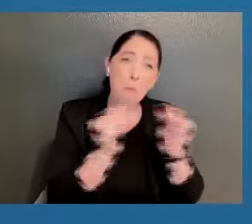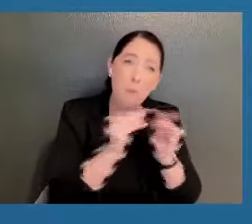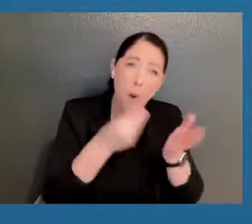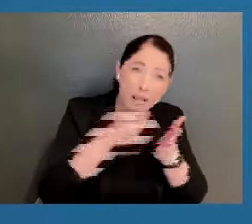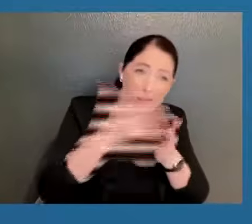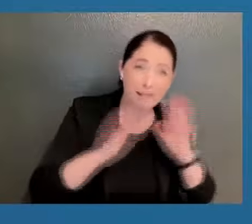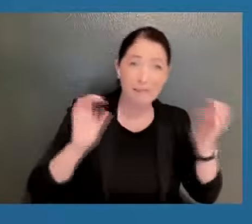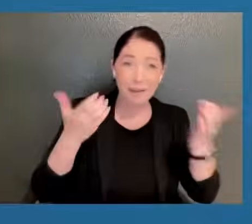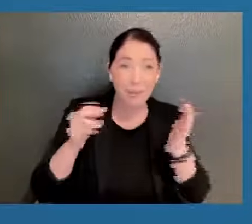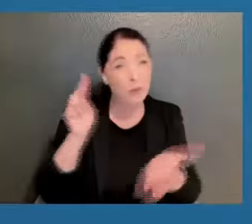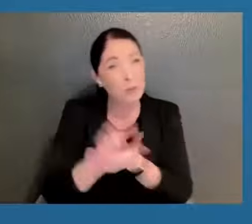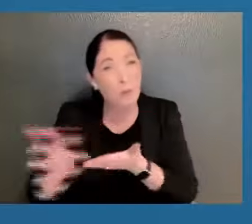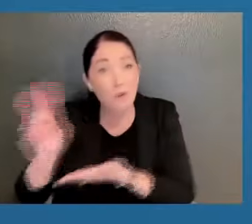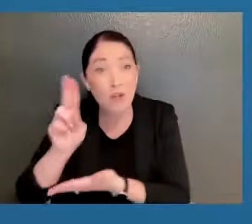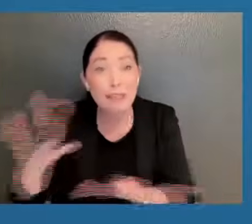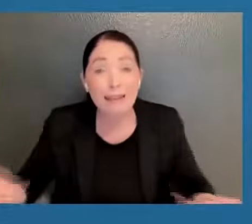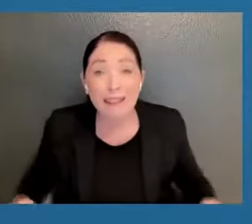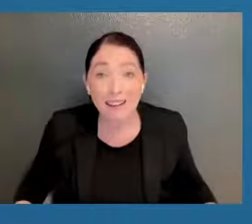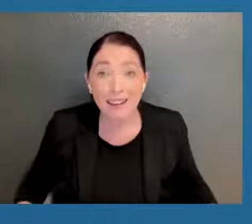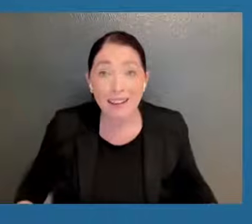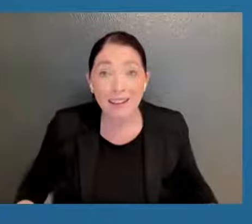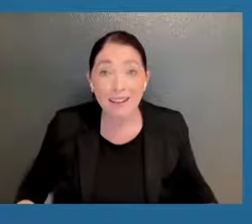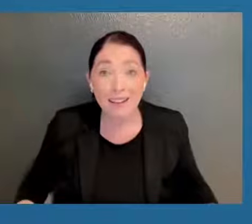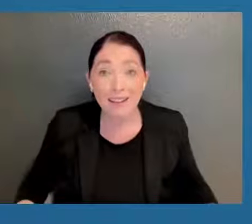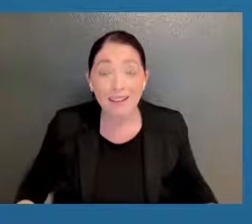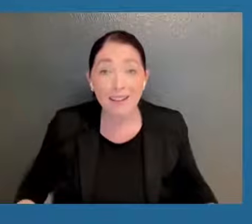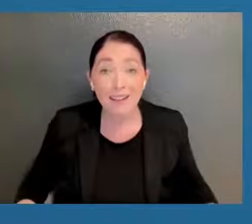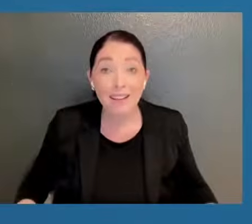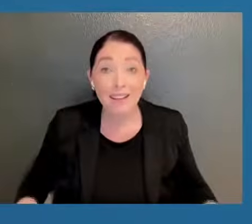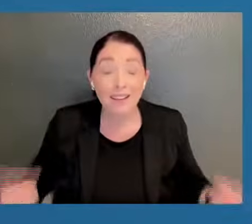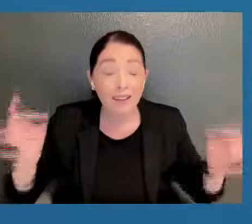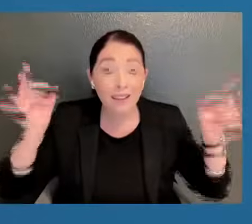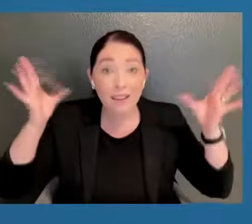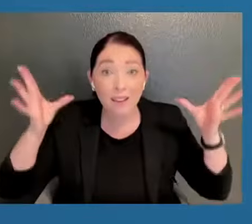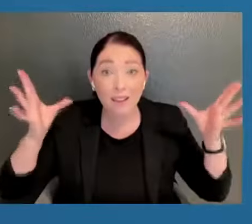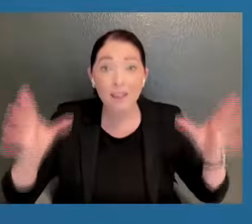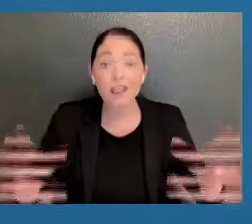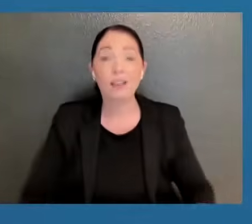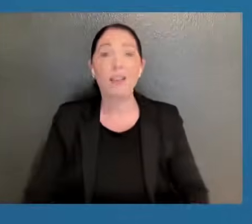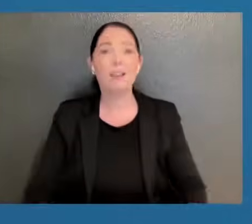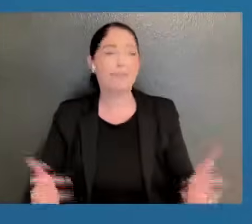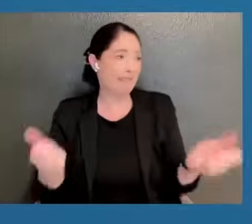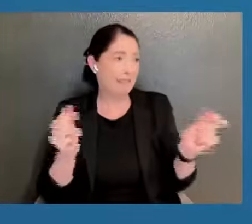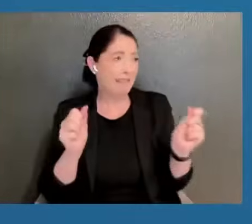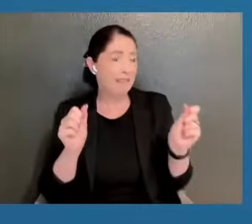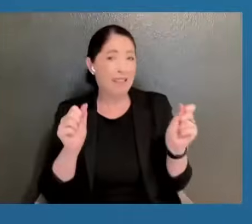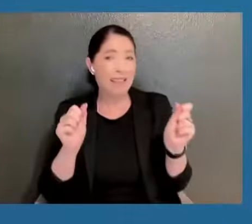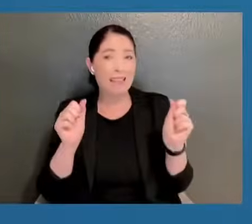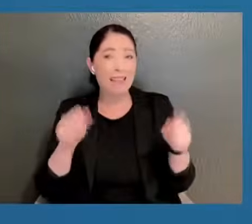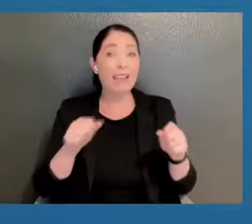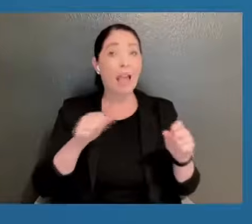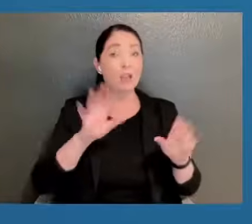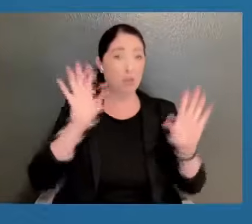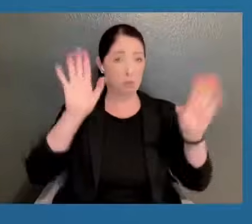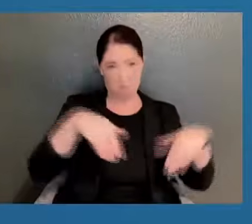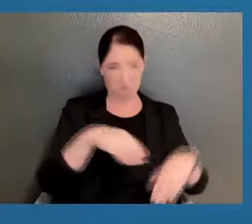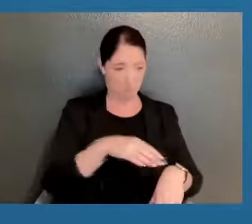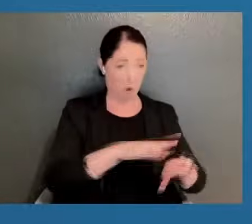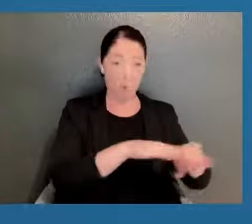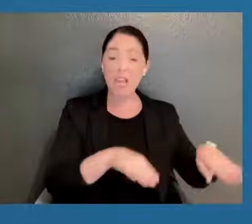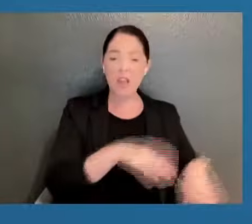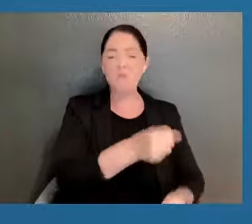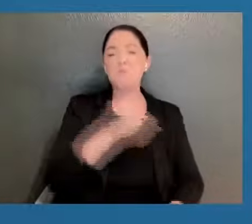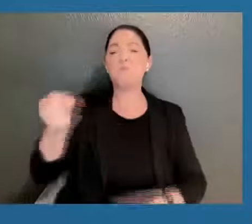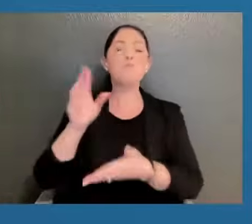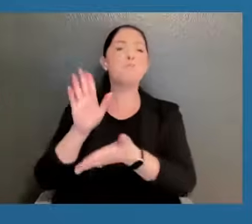universities. It's cheaper to do that than pay for child care. It'd be cheaper, we could just put them into college right away. Hadn't